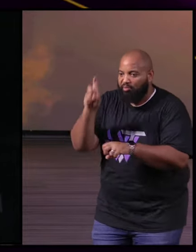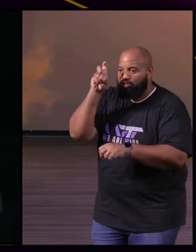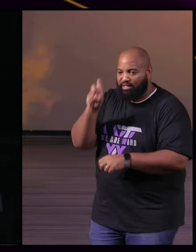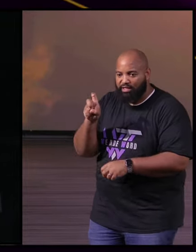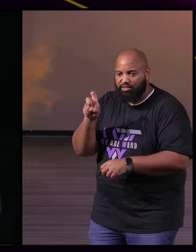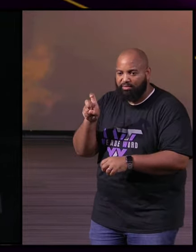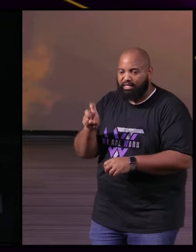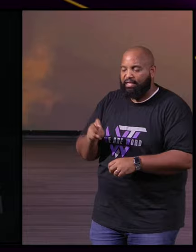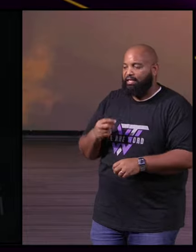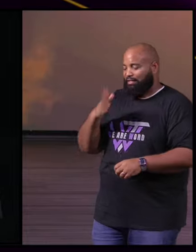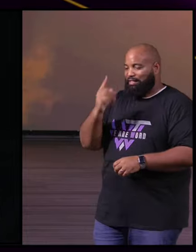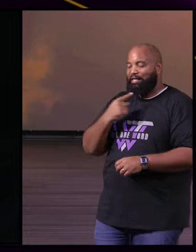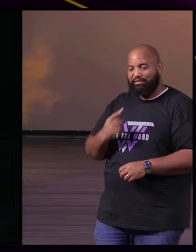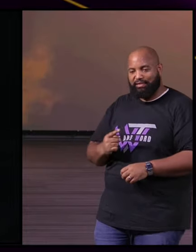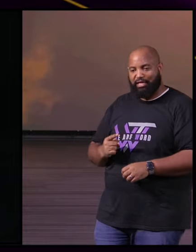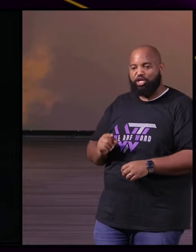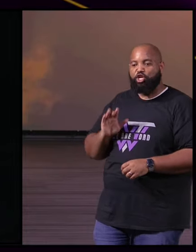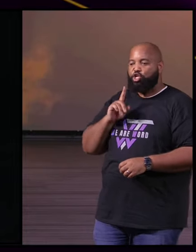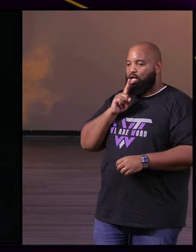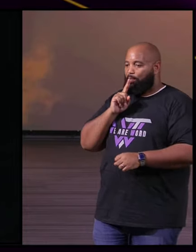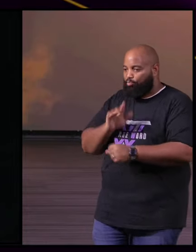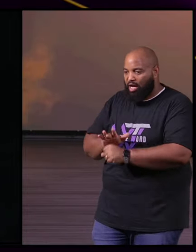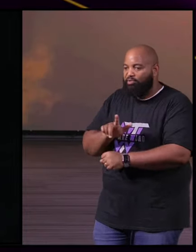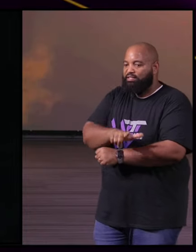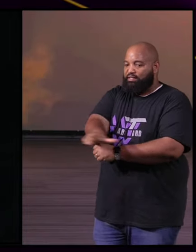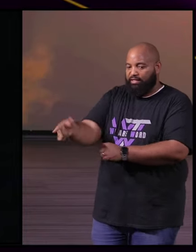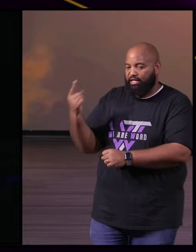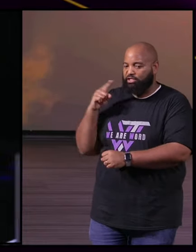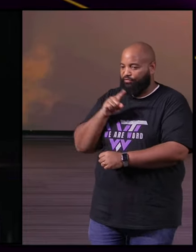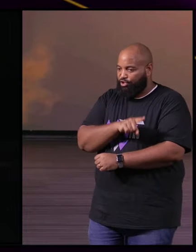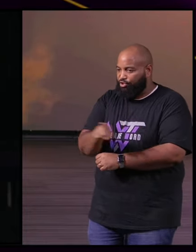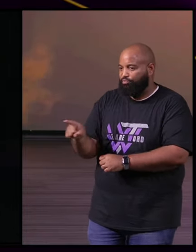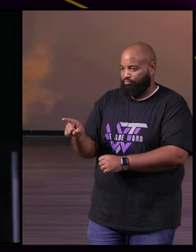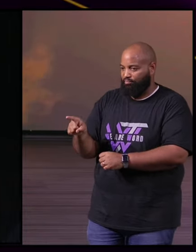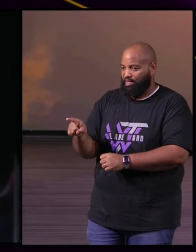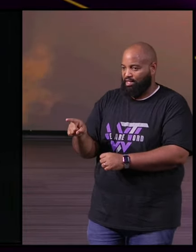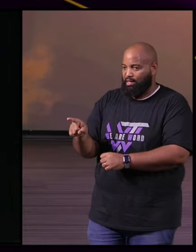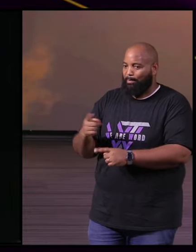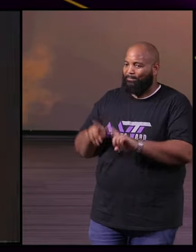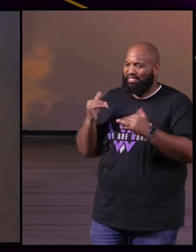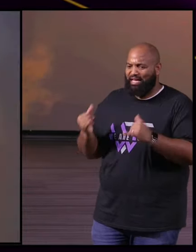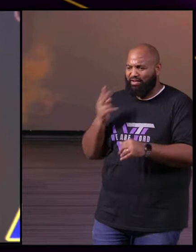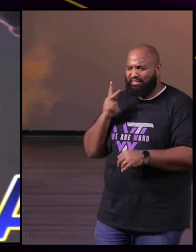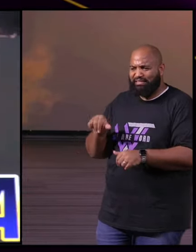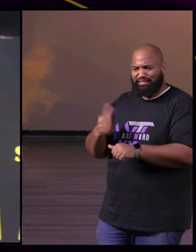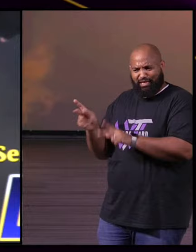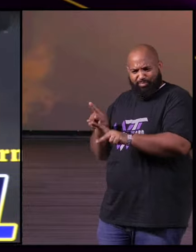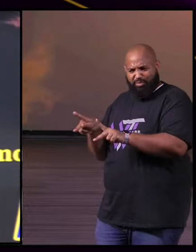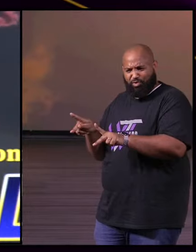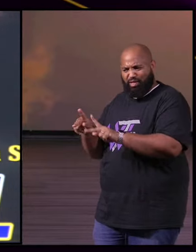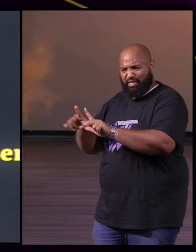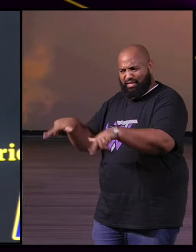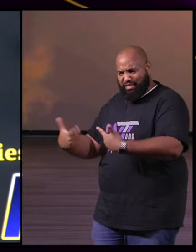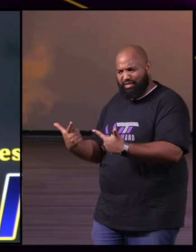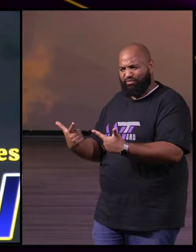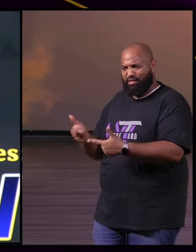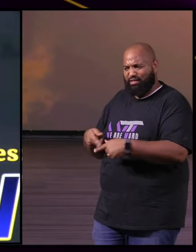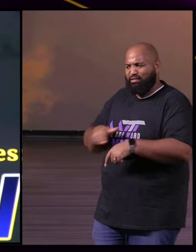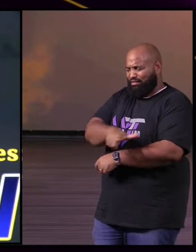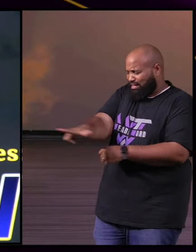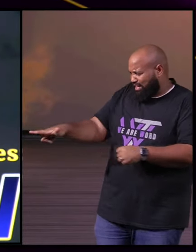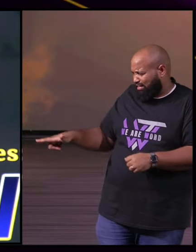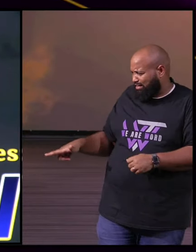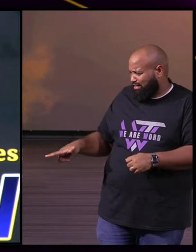tested. And in the midst of his faith being tested, the Bible says the father of the faith loses